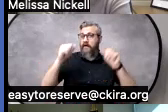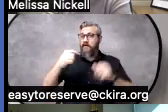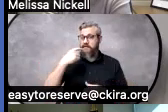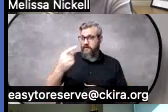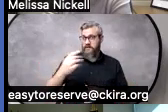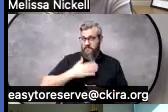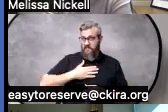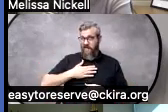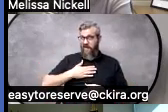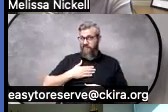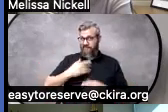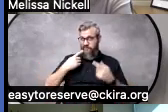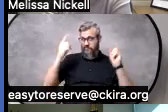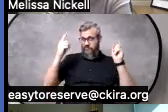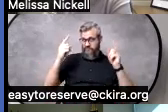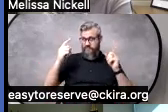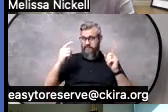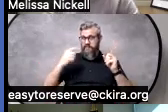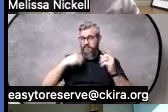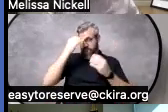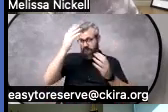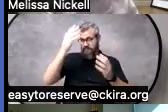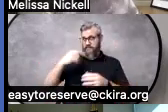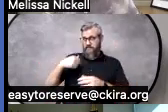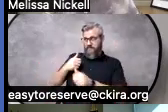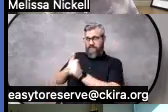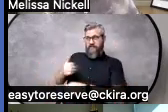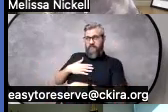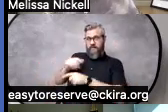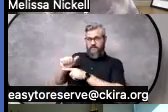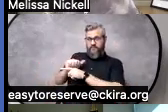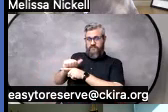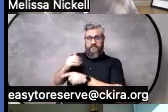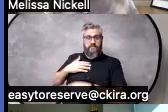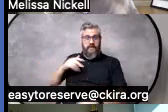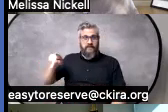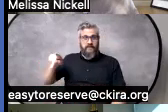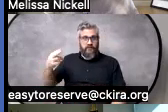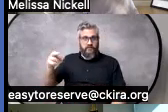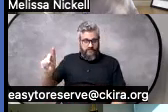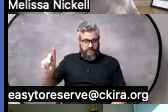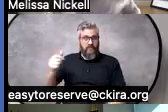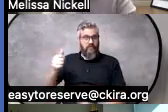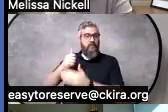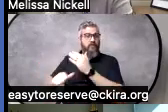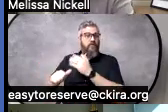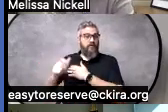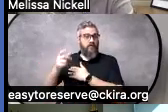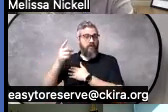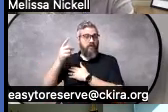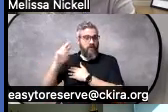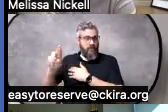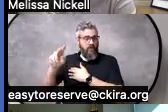for me, and I want to say that I'm a product of my training. So I got my PhD under the tutelage of Dr.